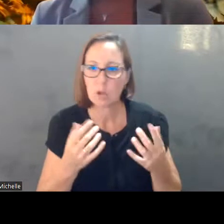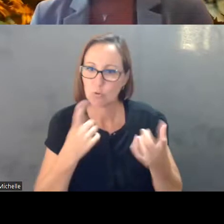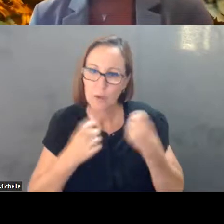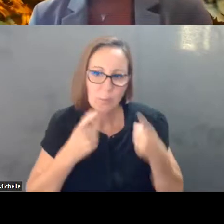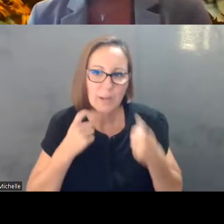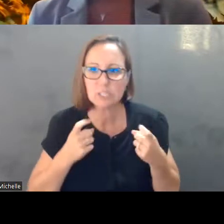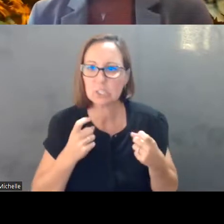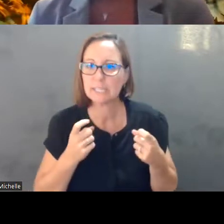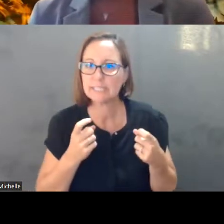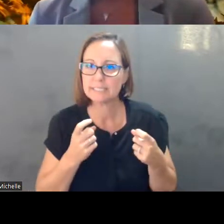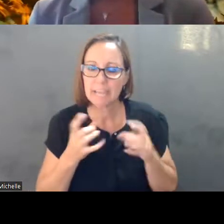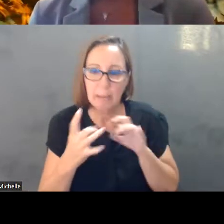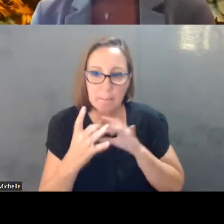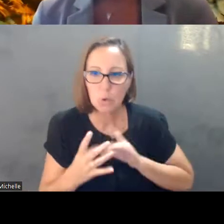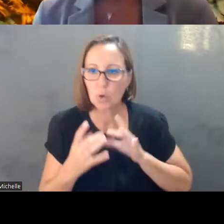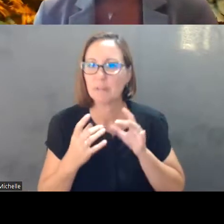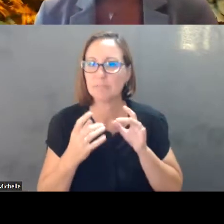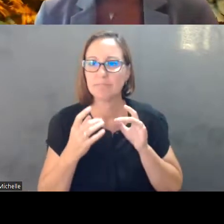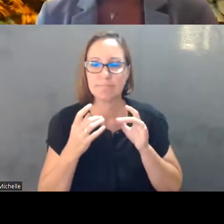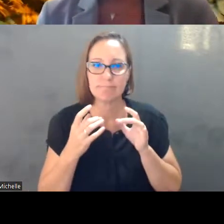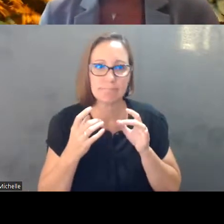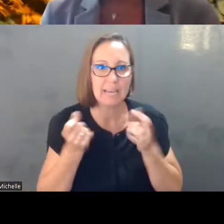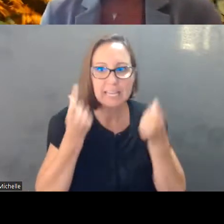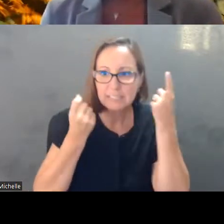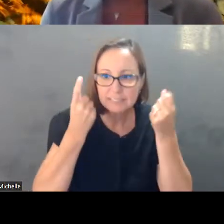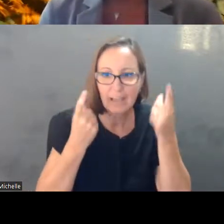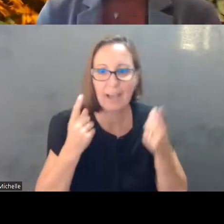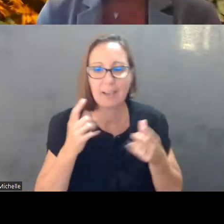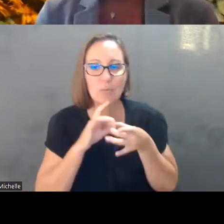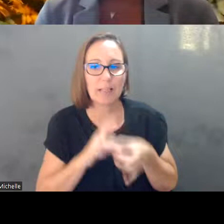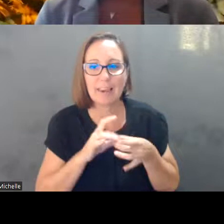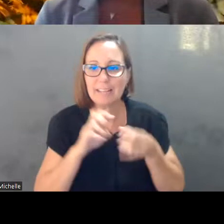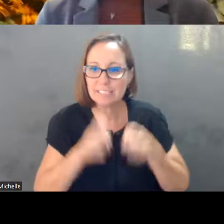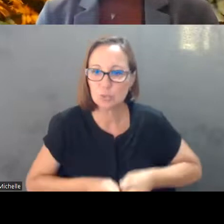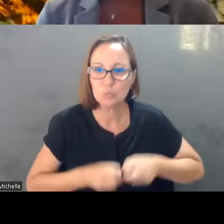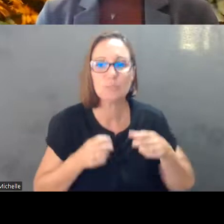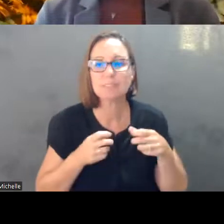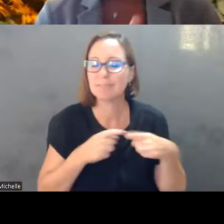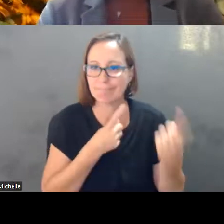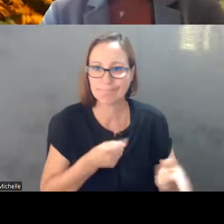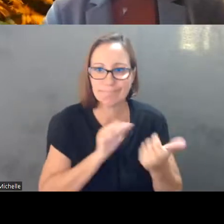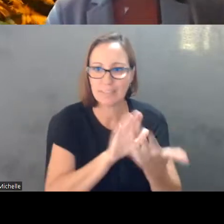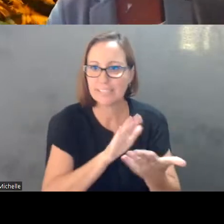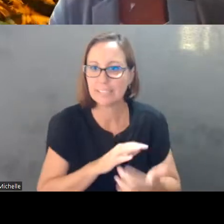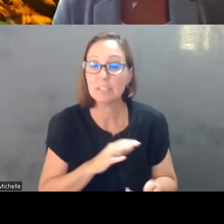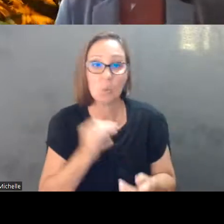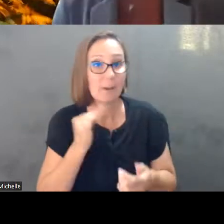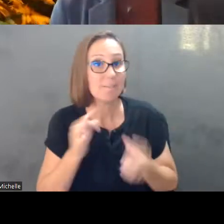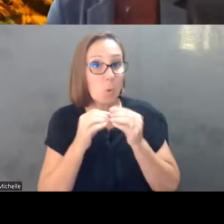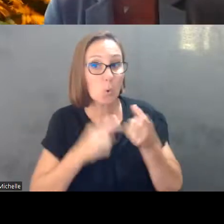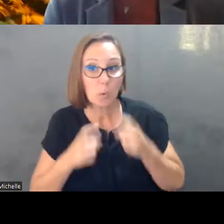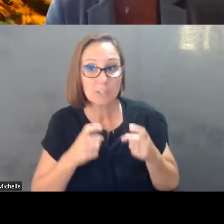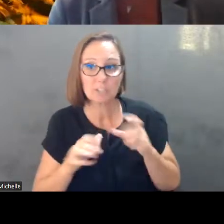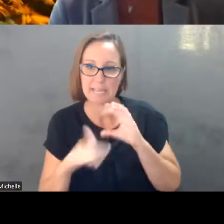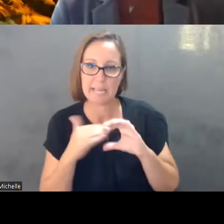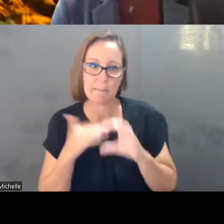all of your input, insight on these issues. If you have additional questions, you can